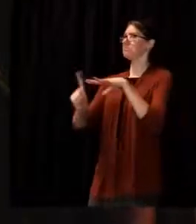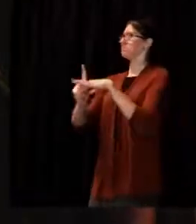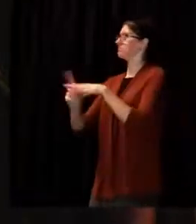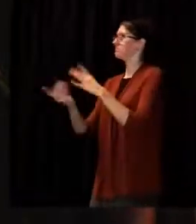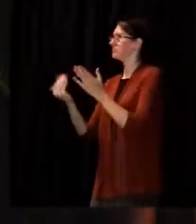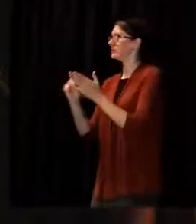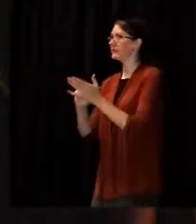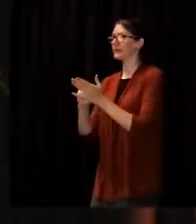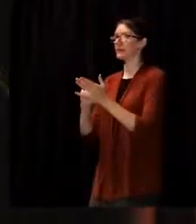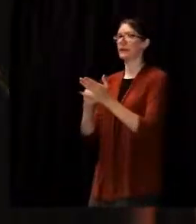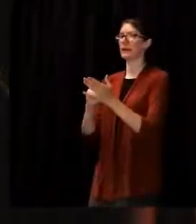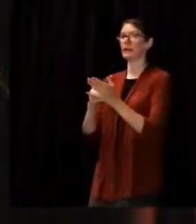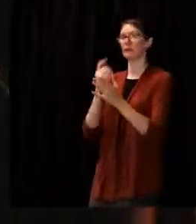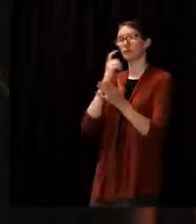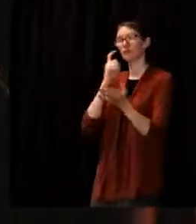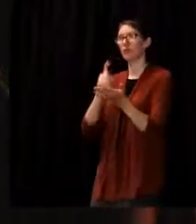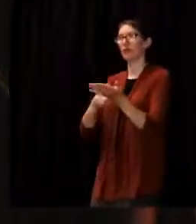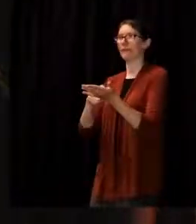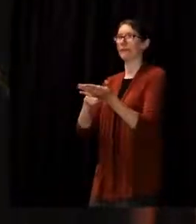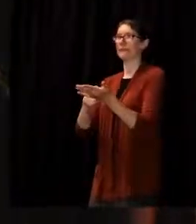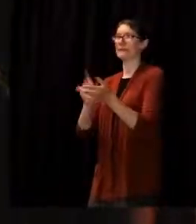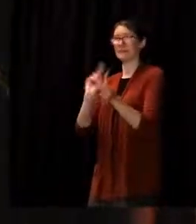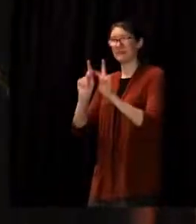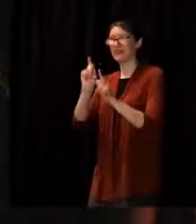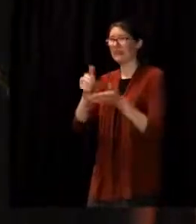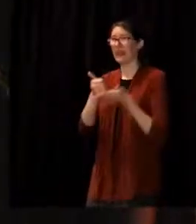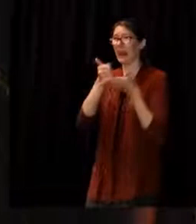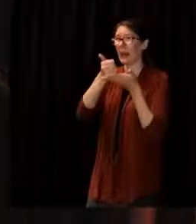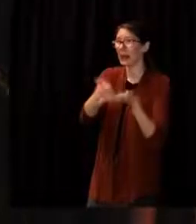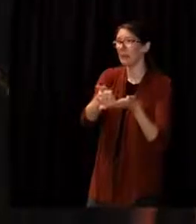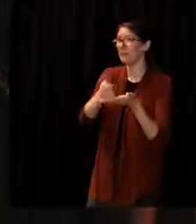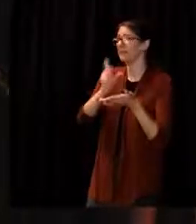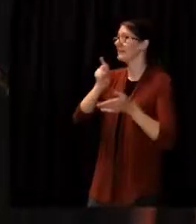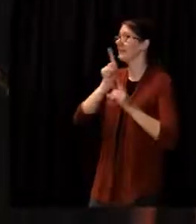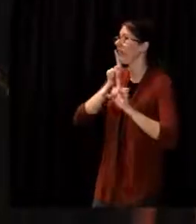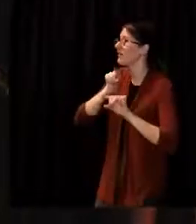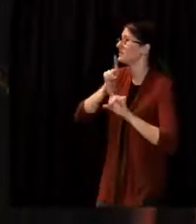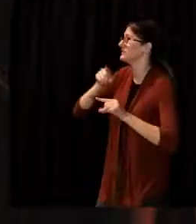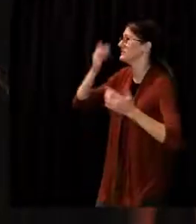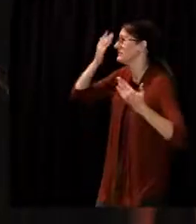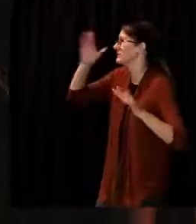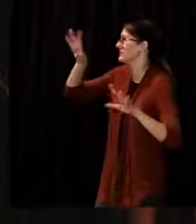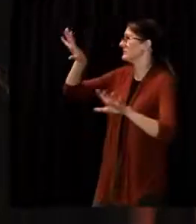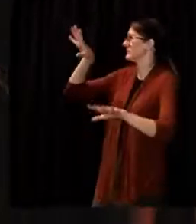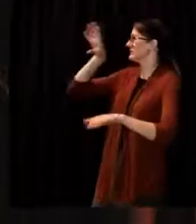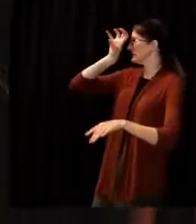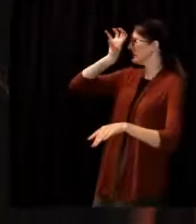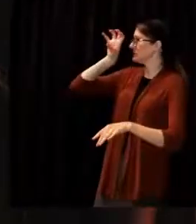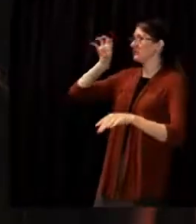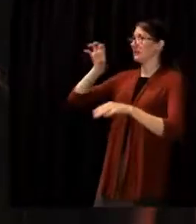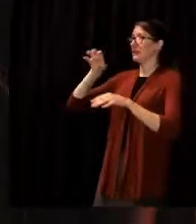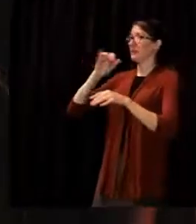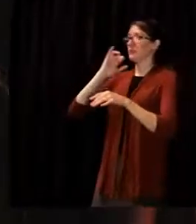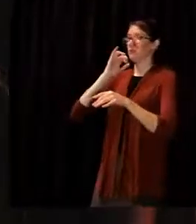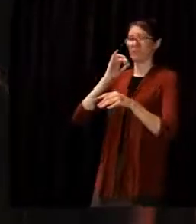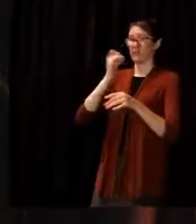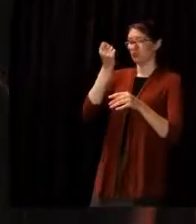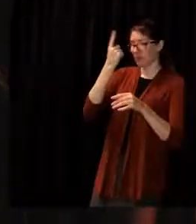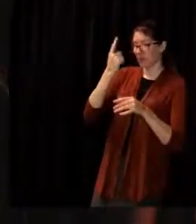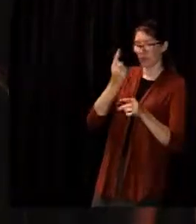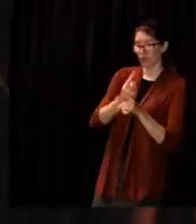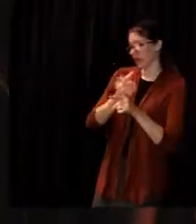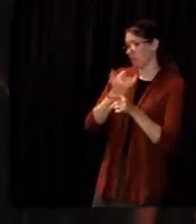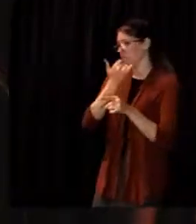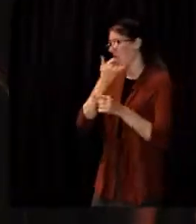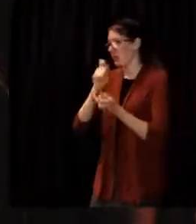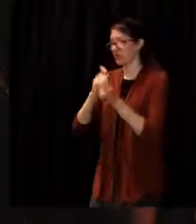are aware of. And so people need help and they need answers in this world in which morality is changing. And to be